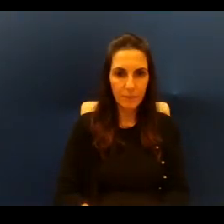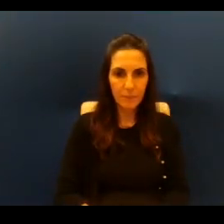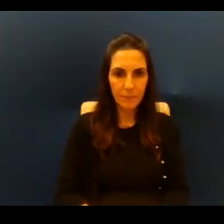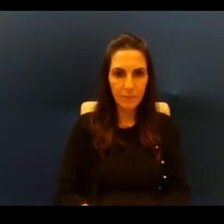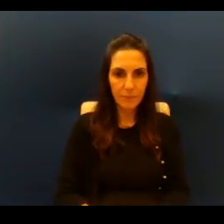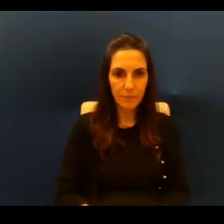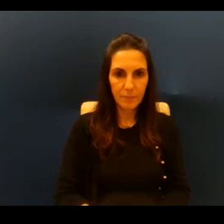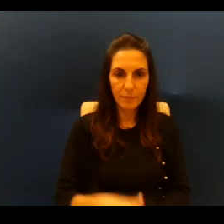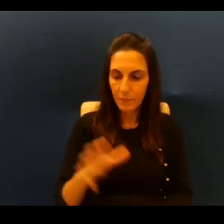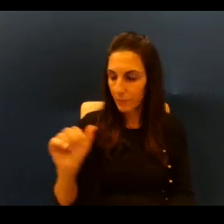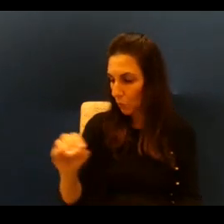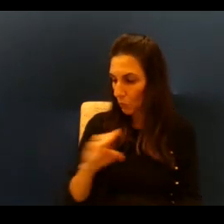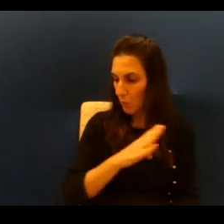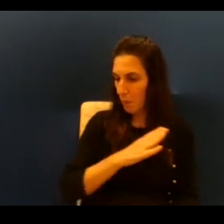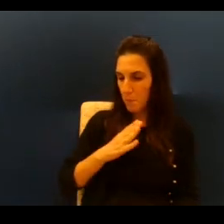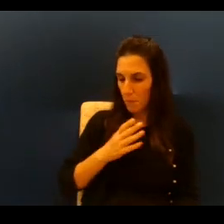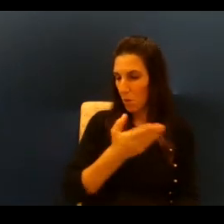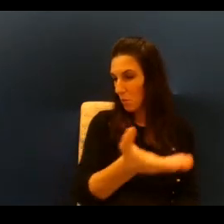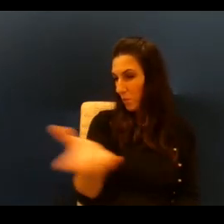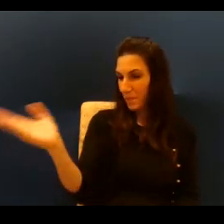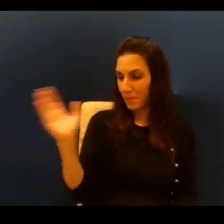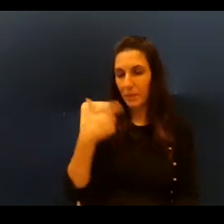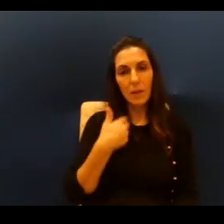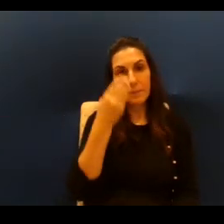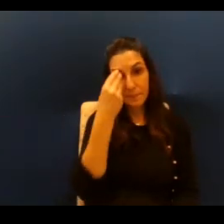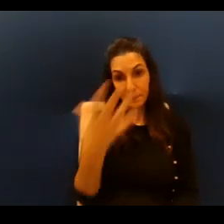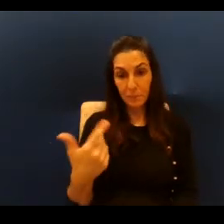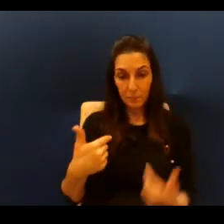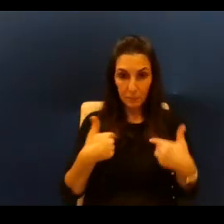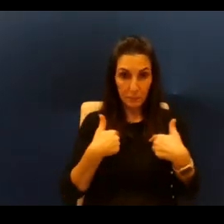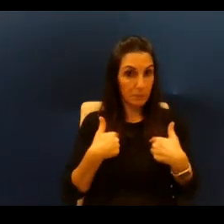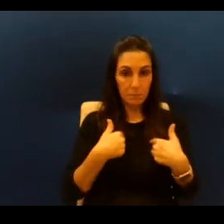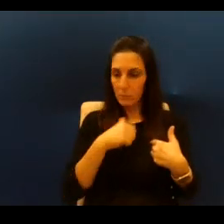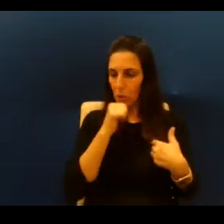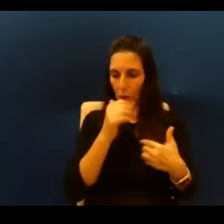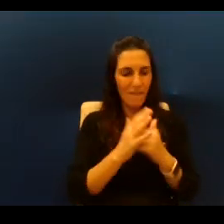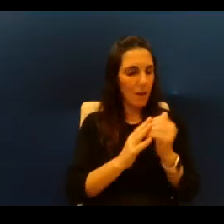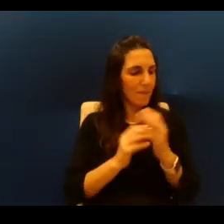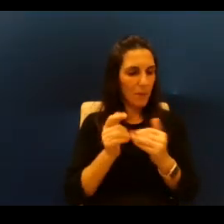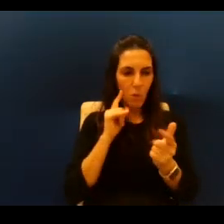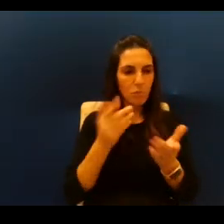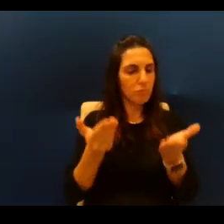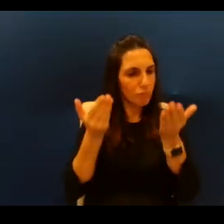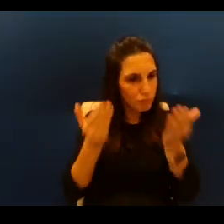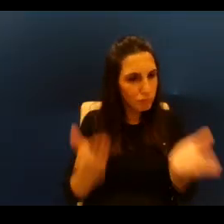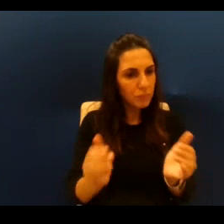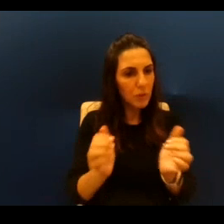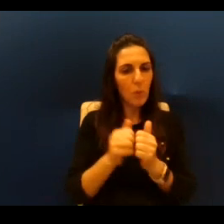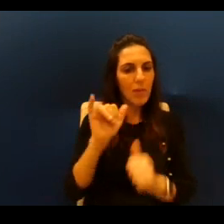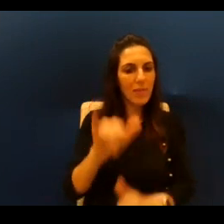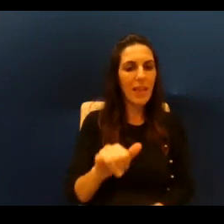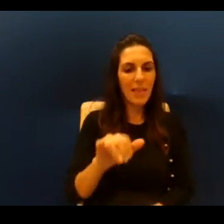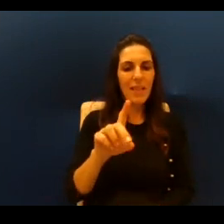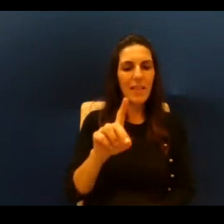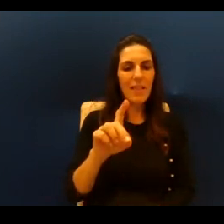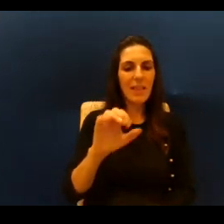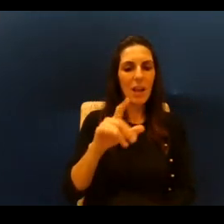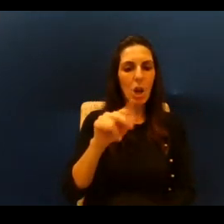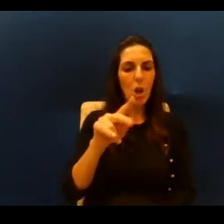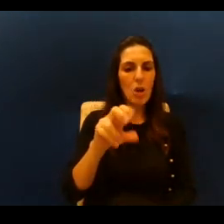So board members, my position on this is that I am not comfortable moving forward with the declaration of restrictions.